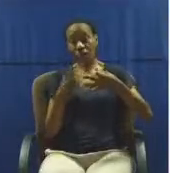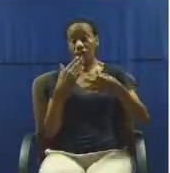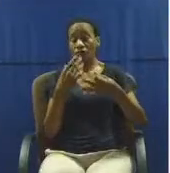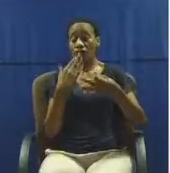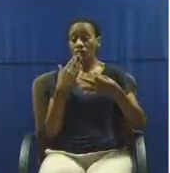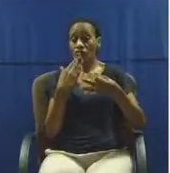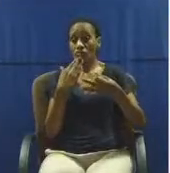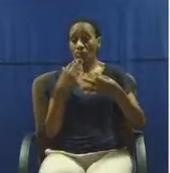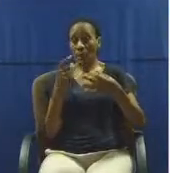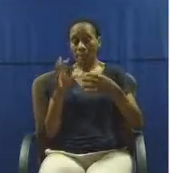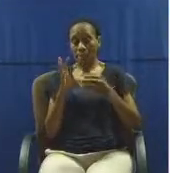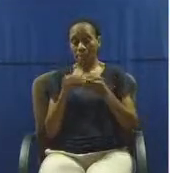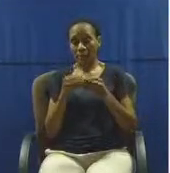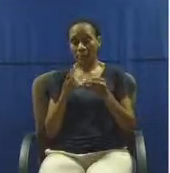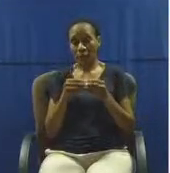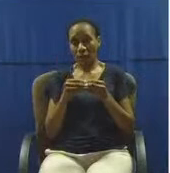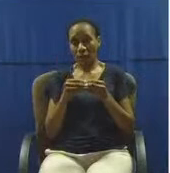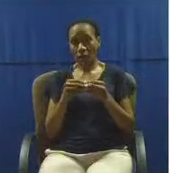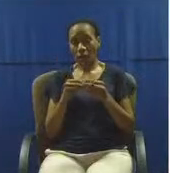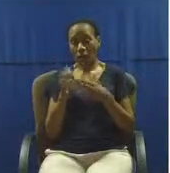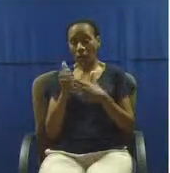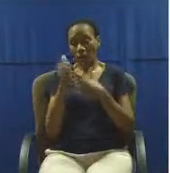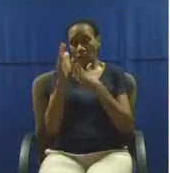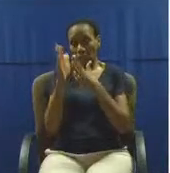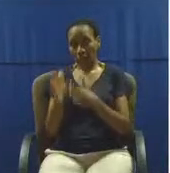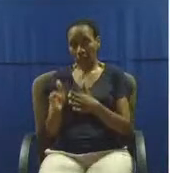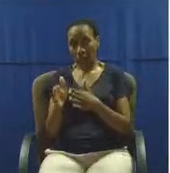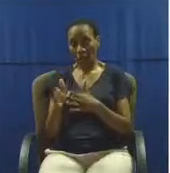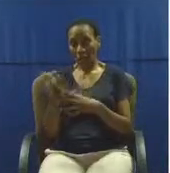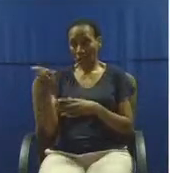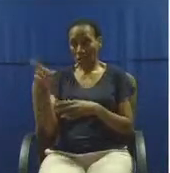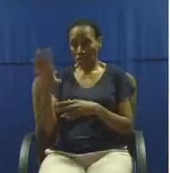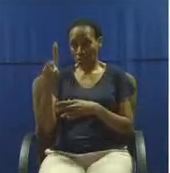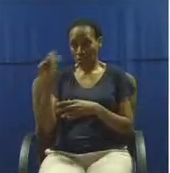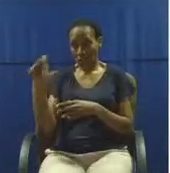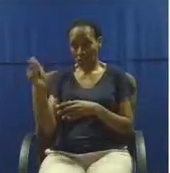asked by the Honorable, the Leader of the Opposition.